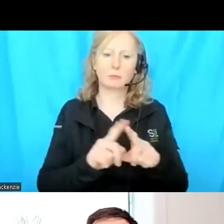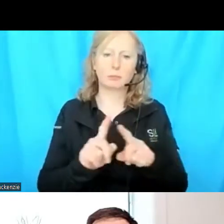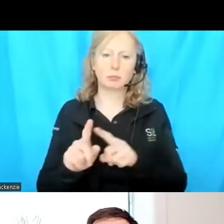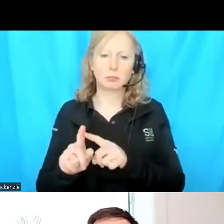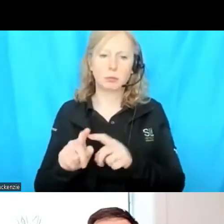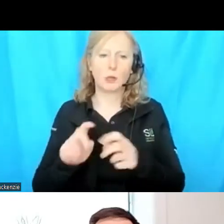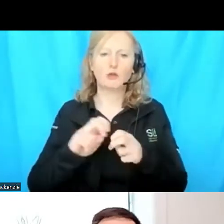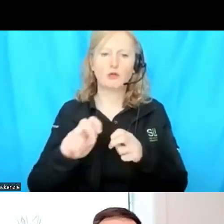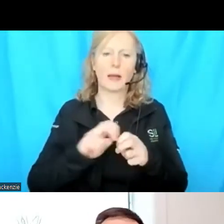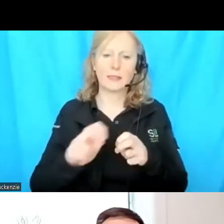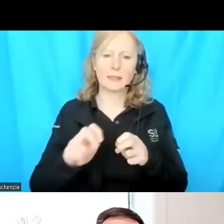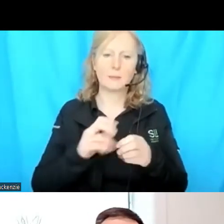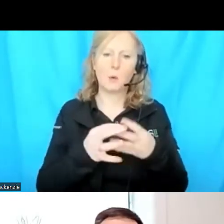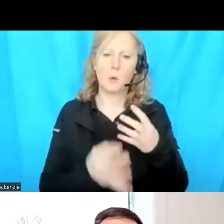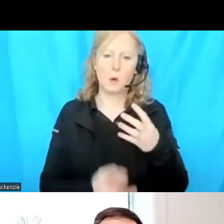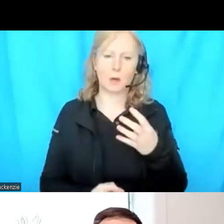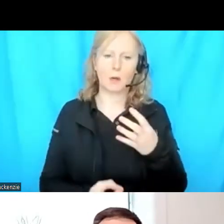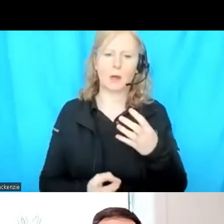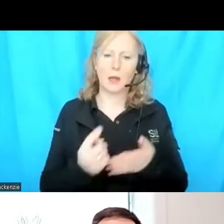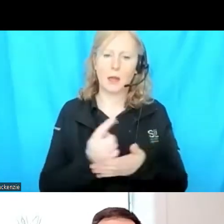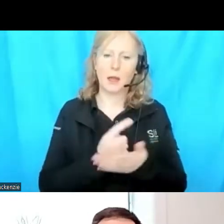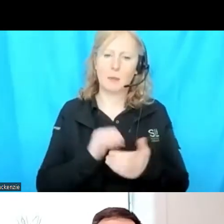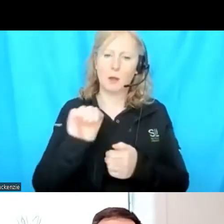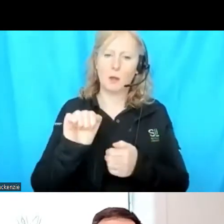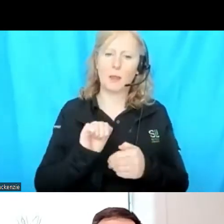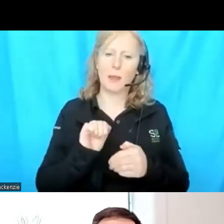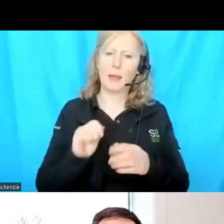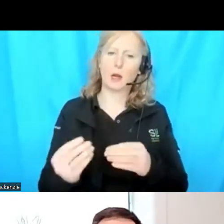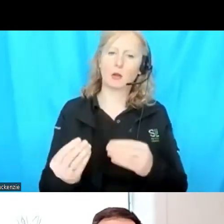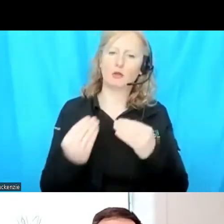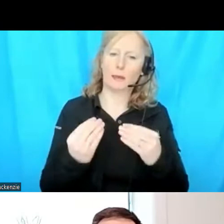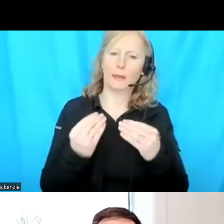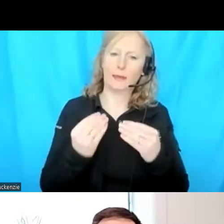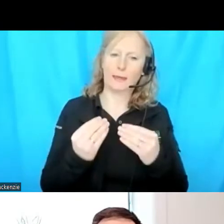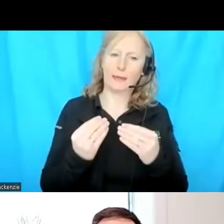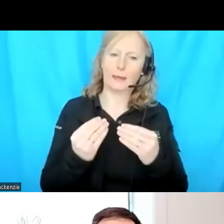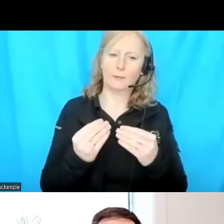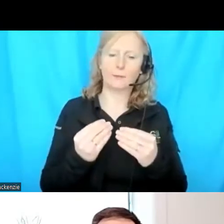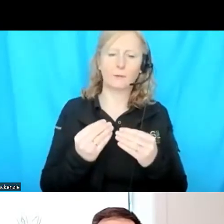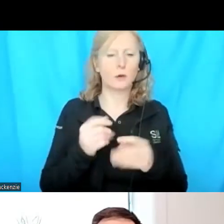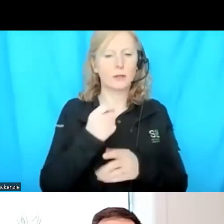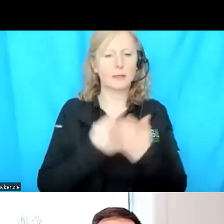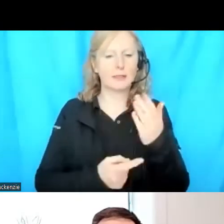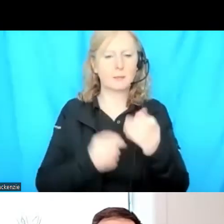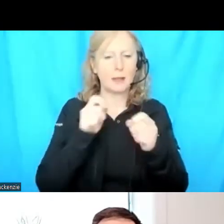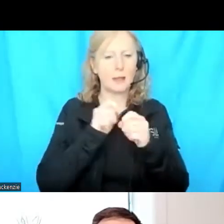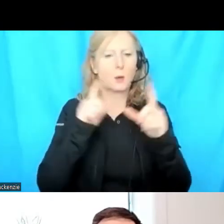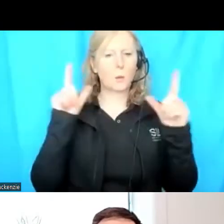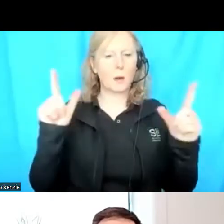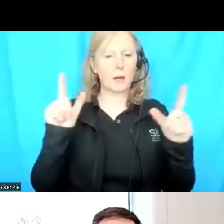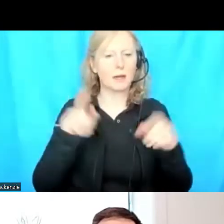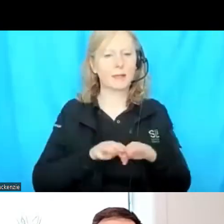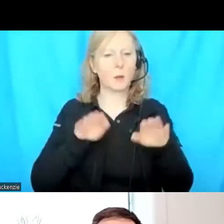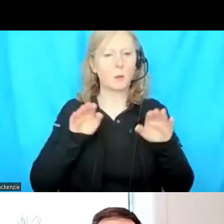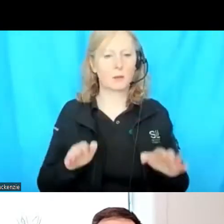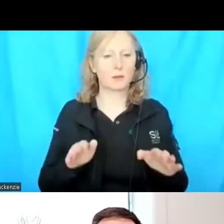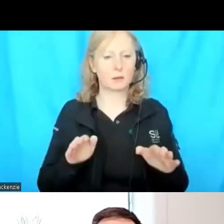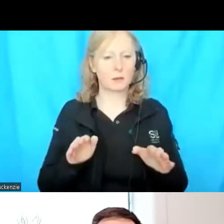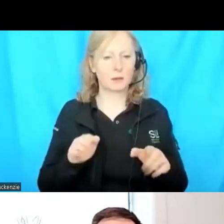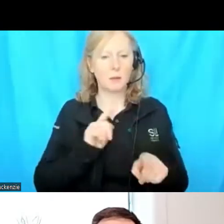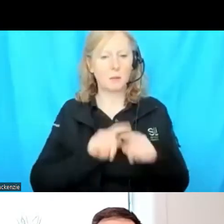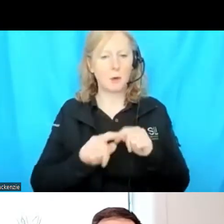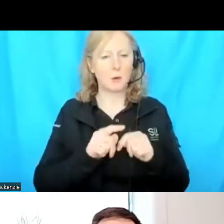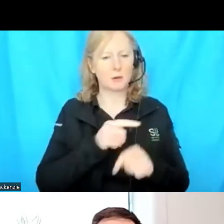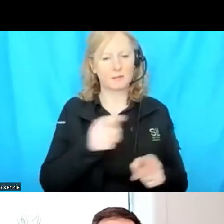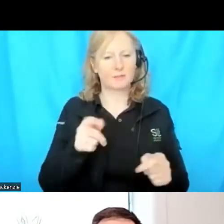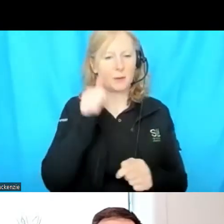modes about the type of training they receive on disability awareness and equalities. Most of you know me already,